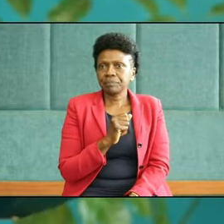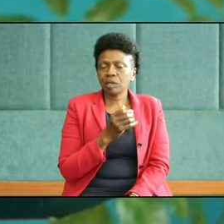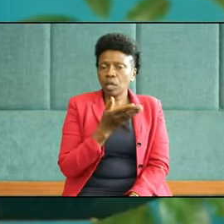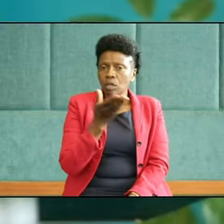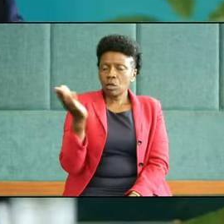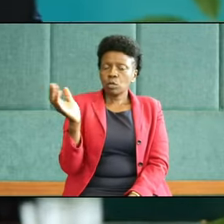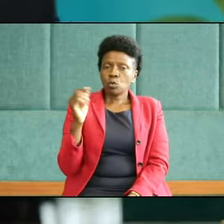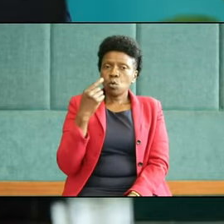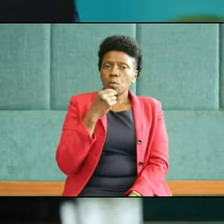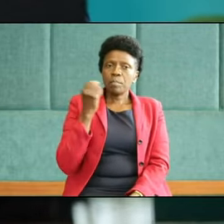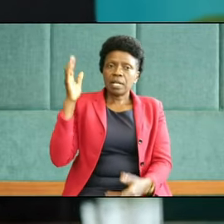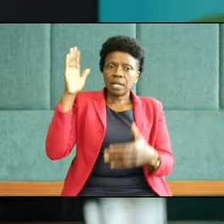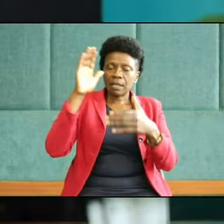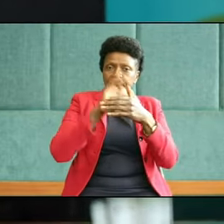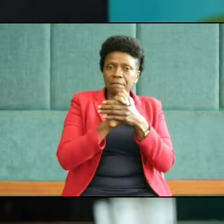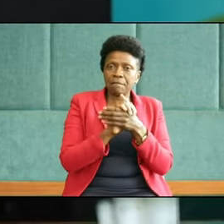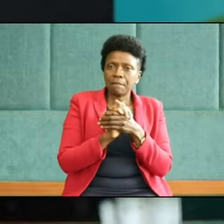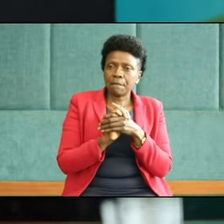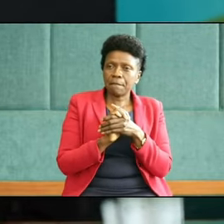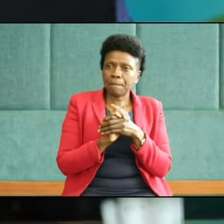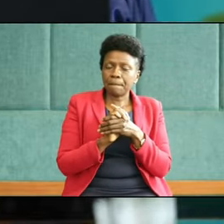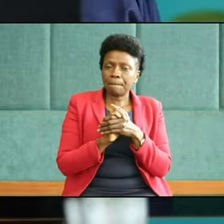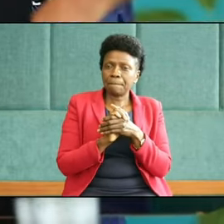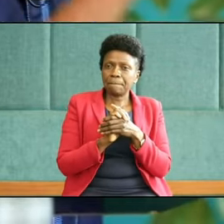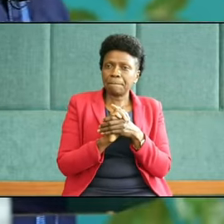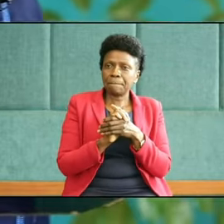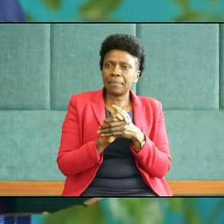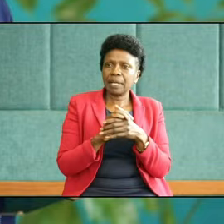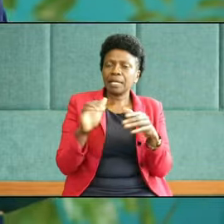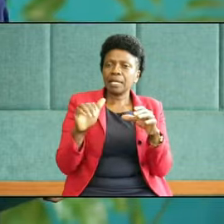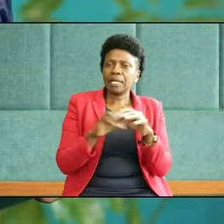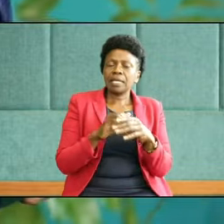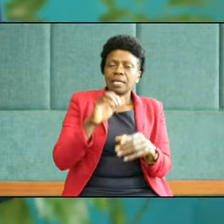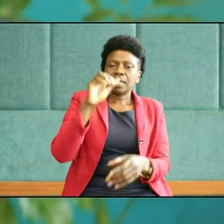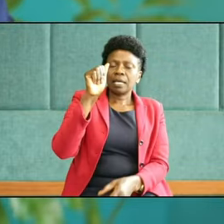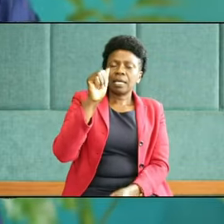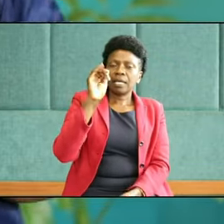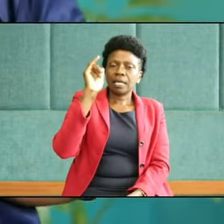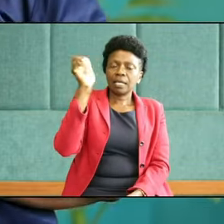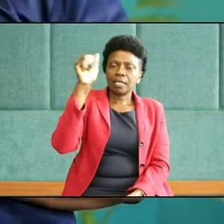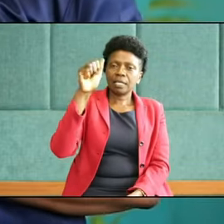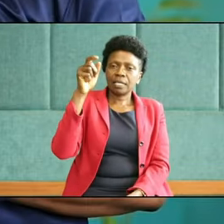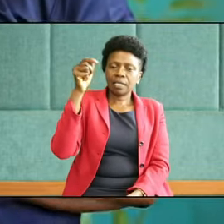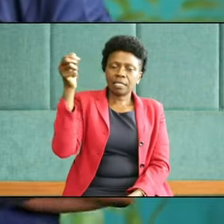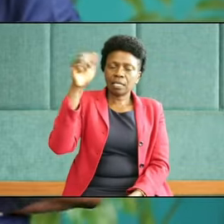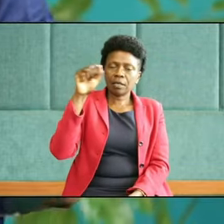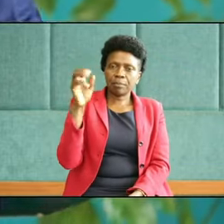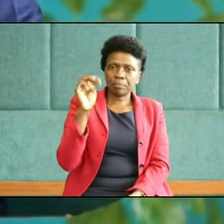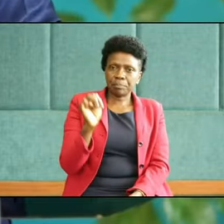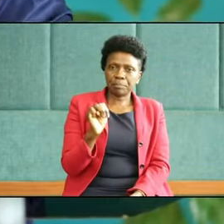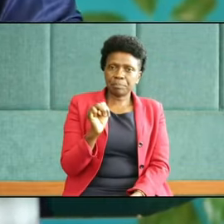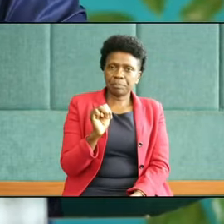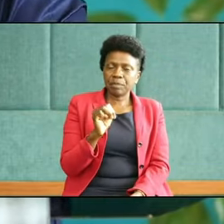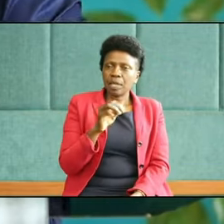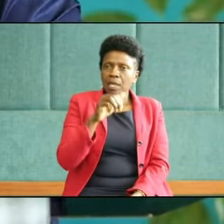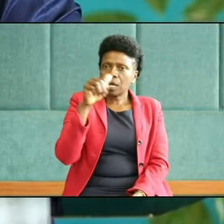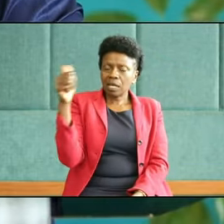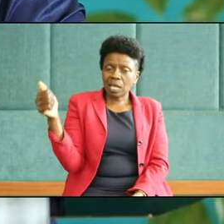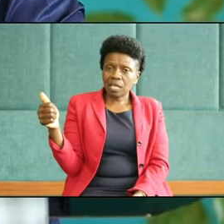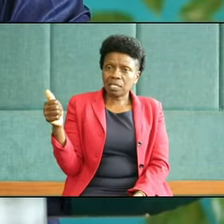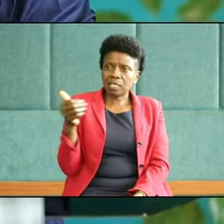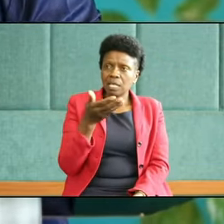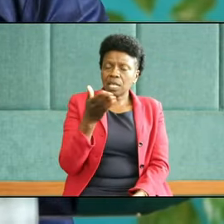Those who believe in agnostic, those who believe in atheism, those who believe in African traditional religion, they are